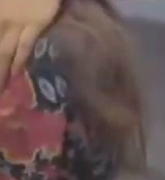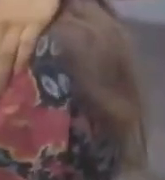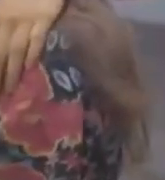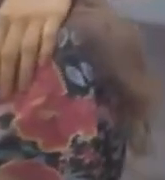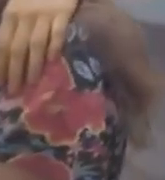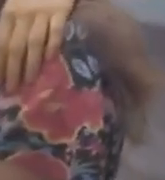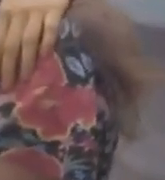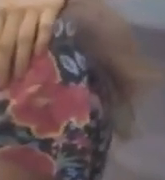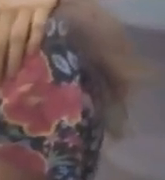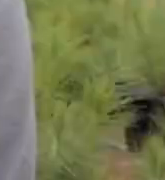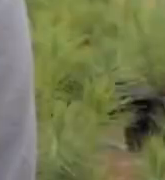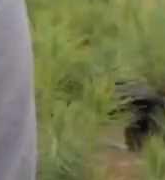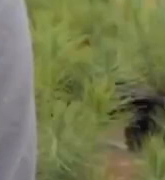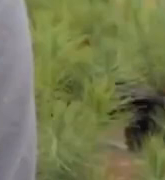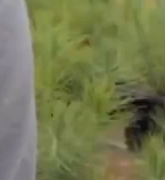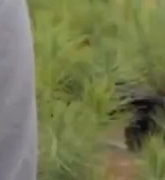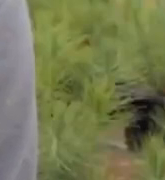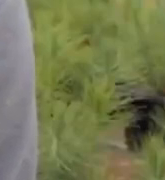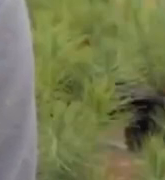feminism.